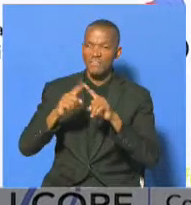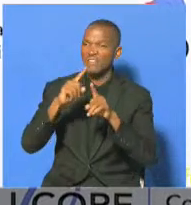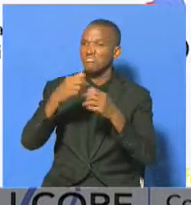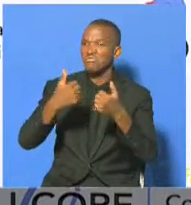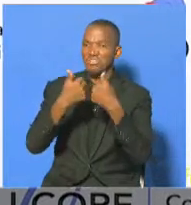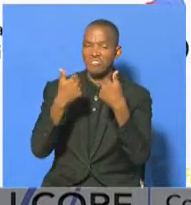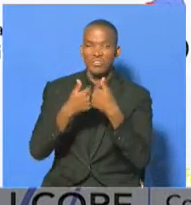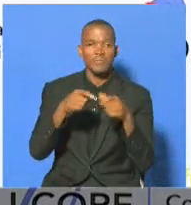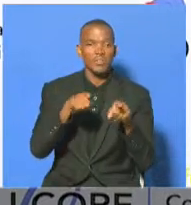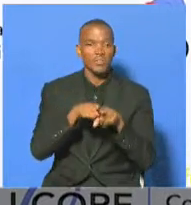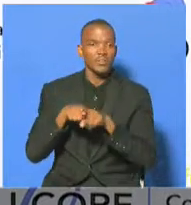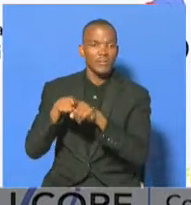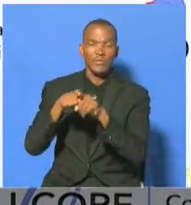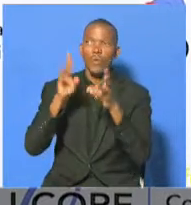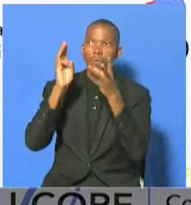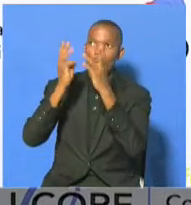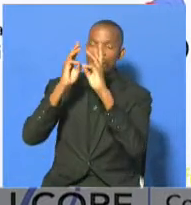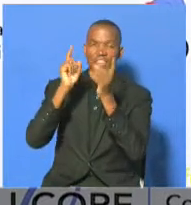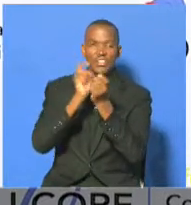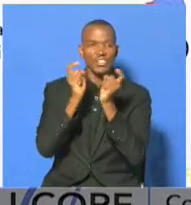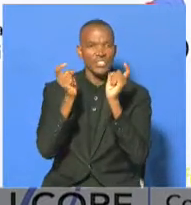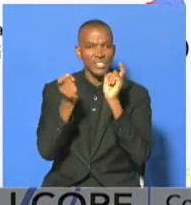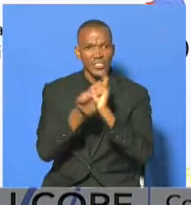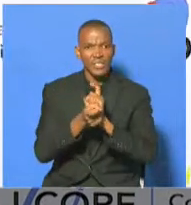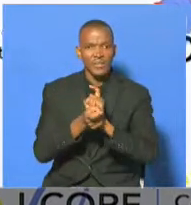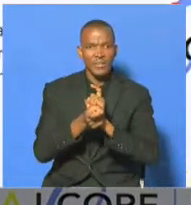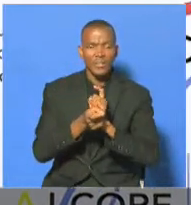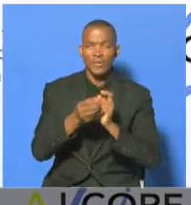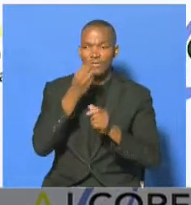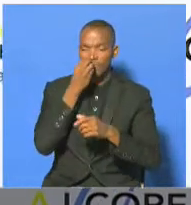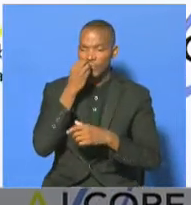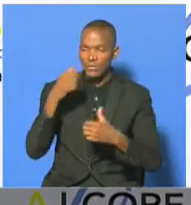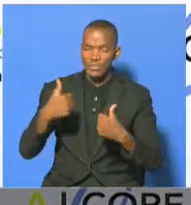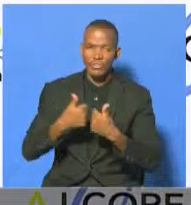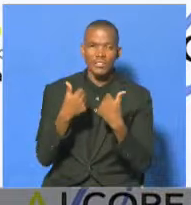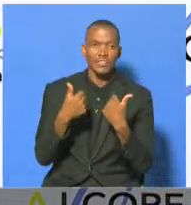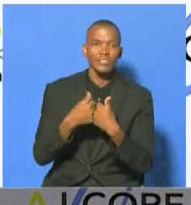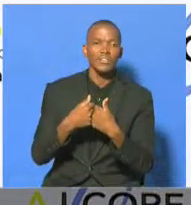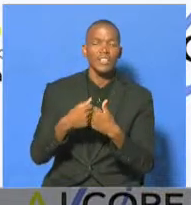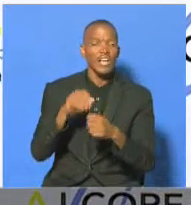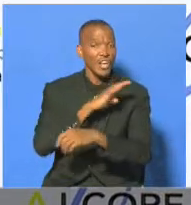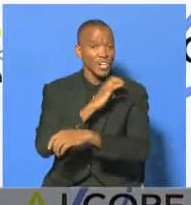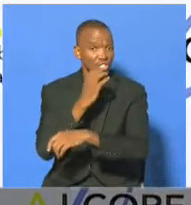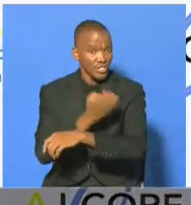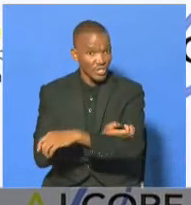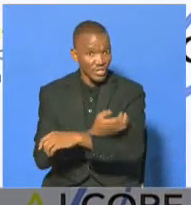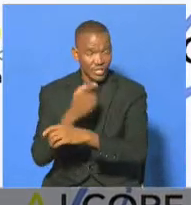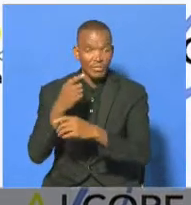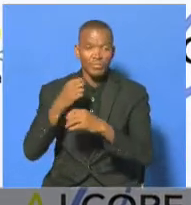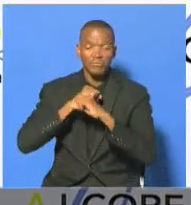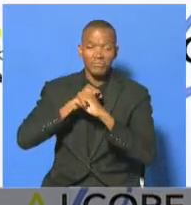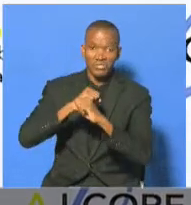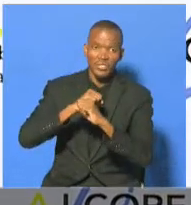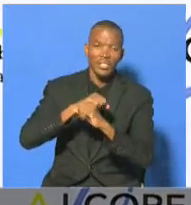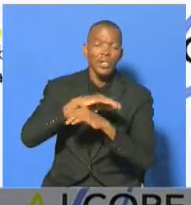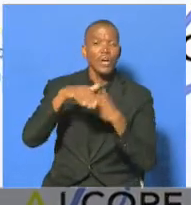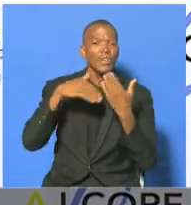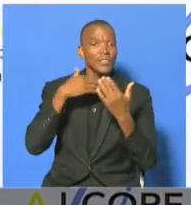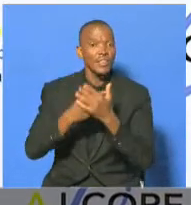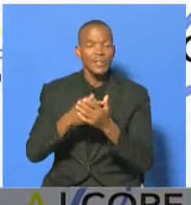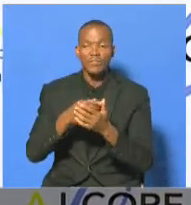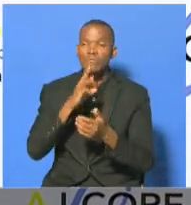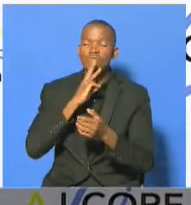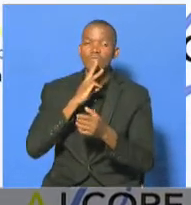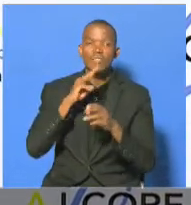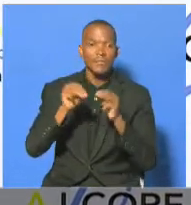challenges, the climate change, food scarcity, the energy security, the water